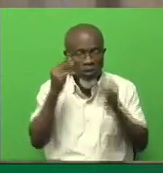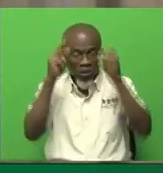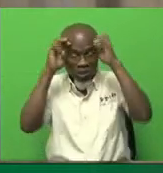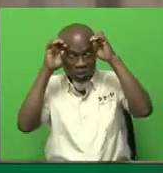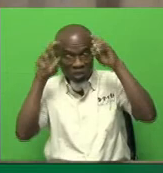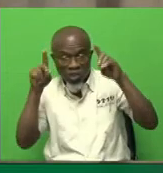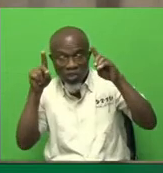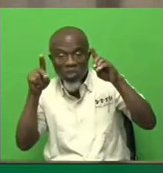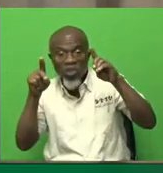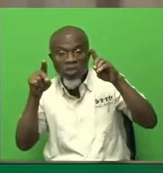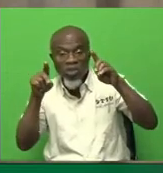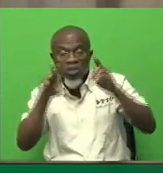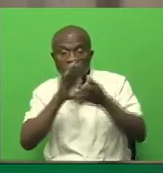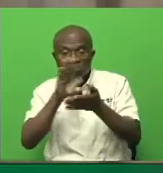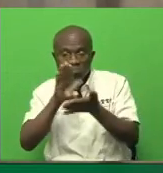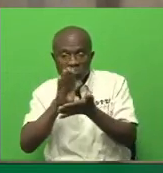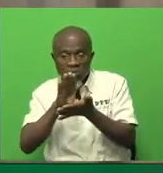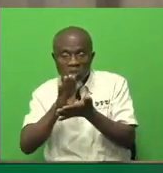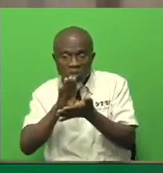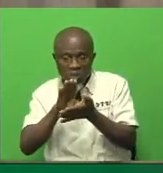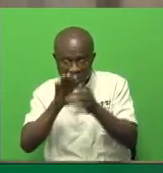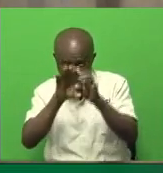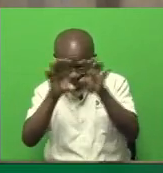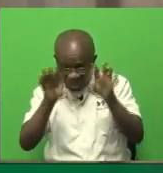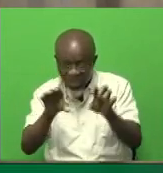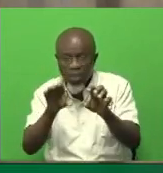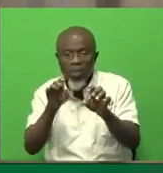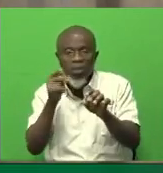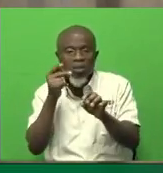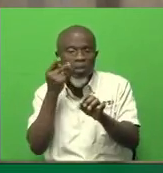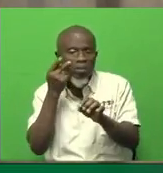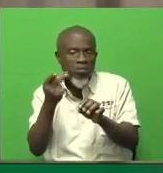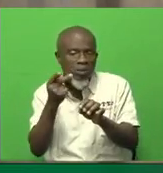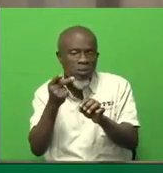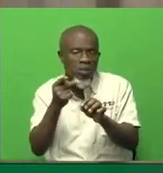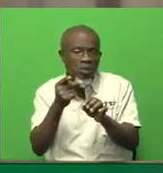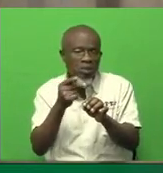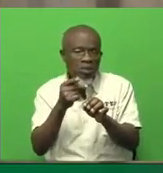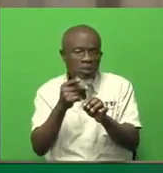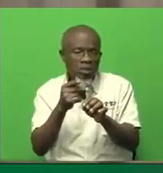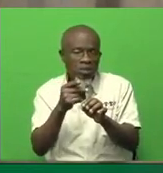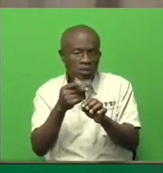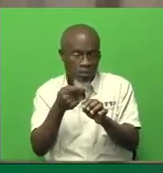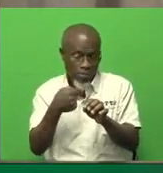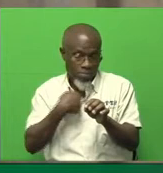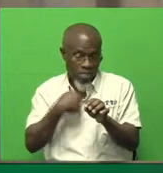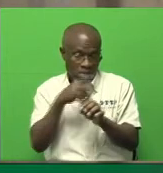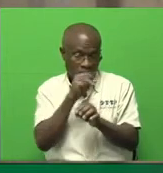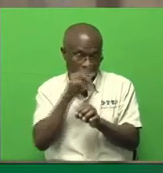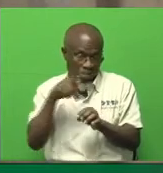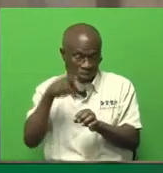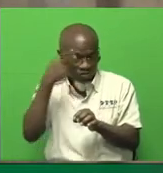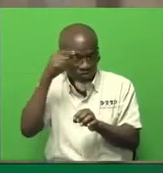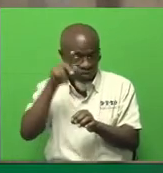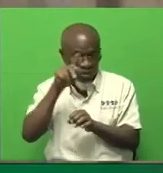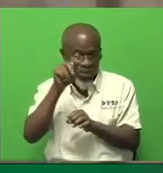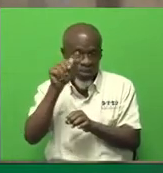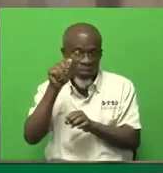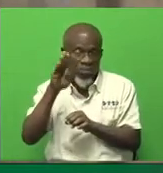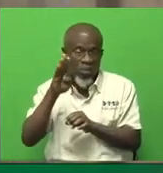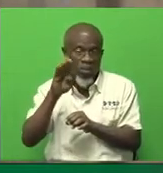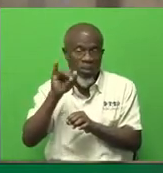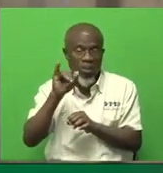as the representative of tabakit not to raise the critical issue of school